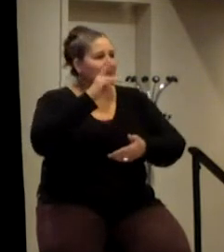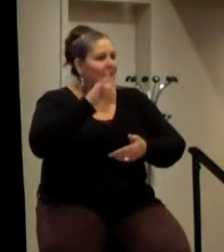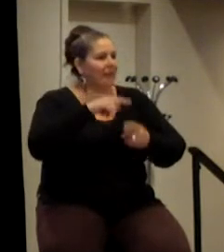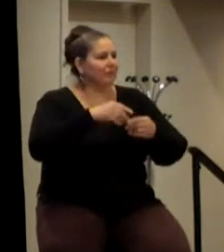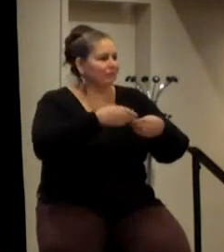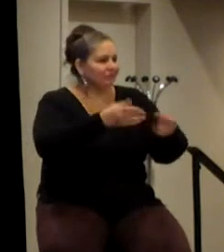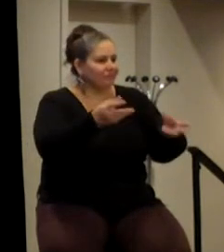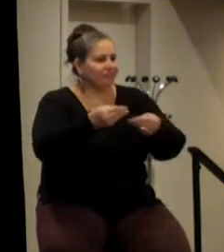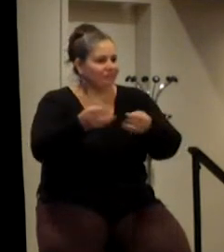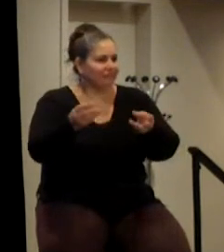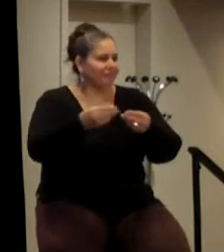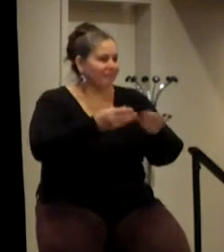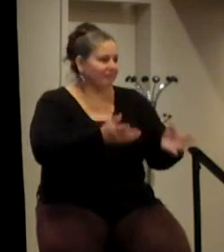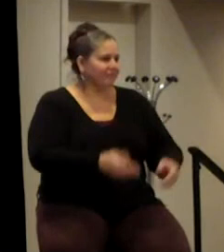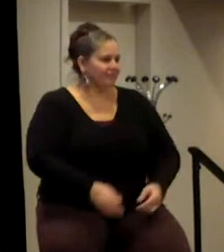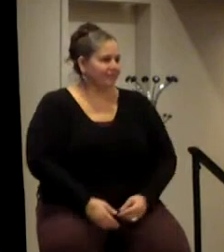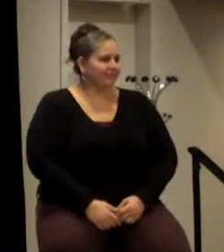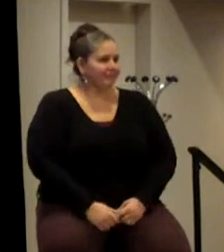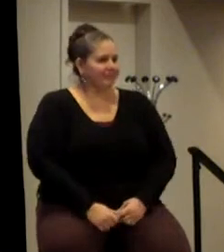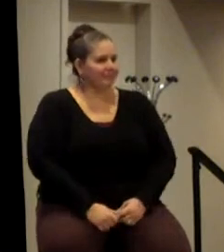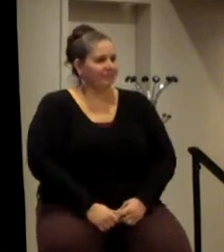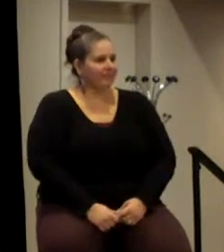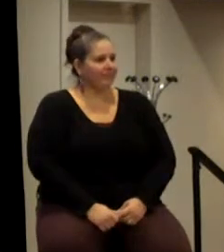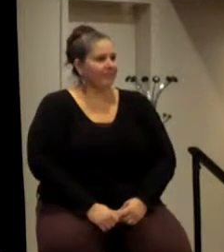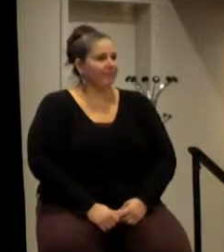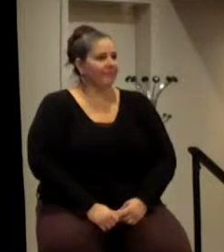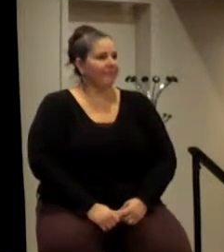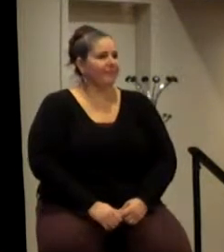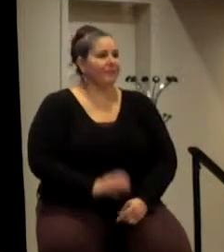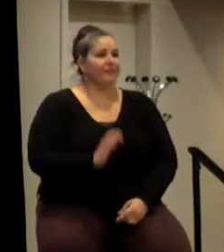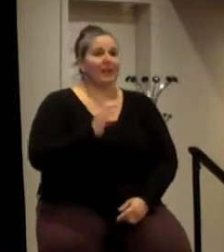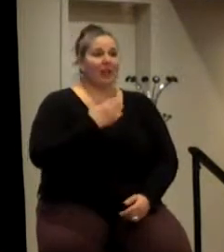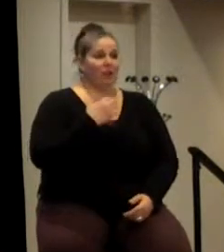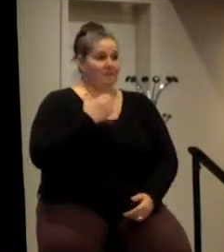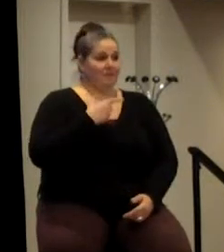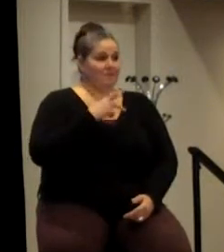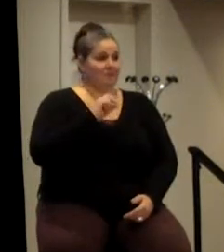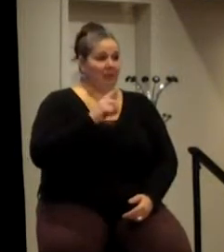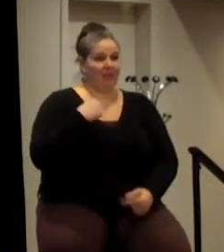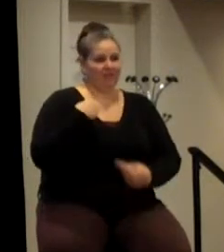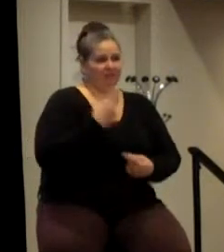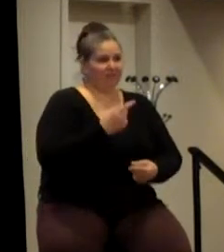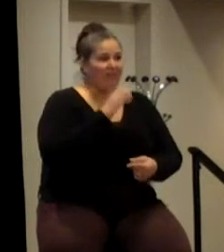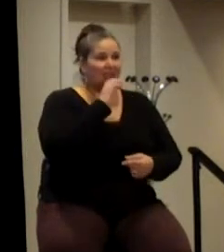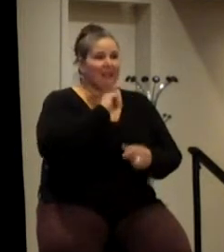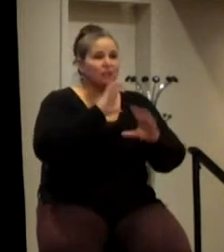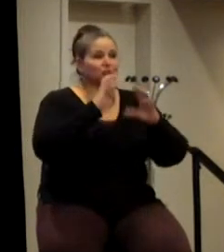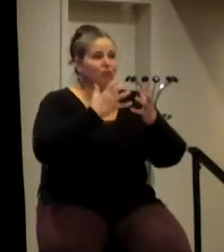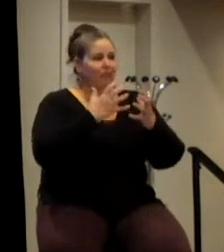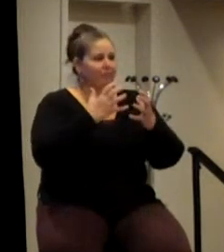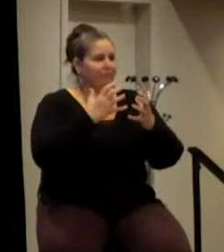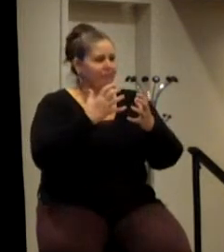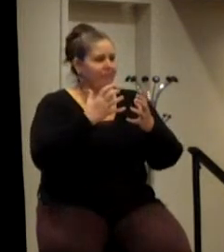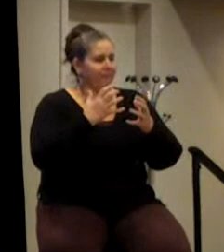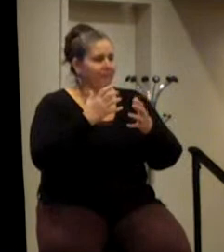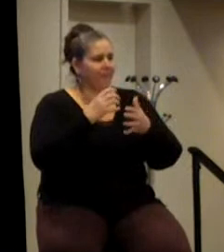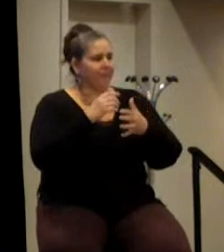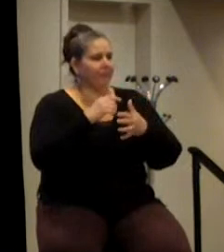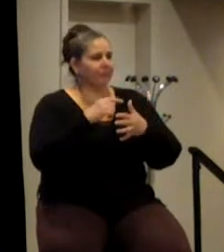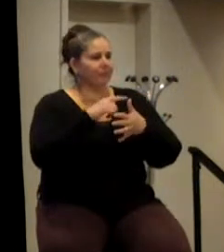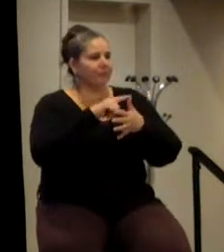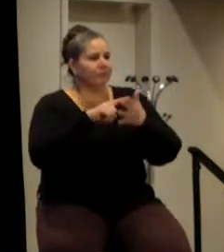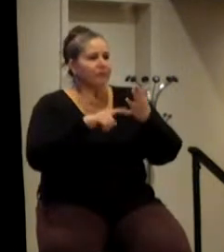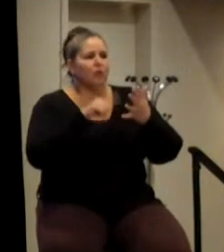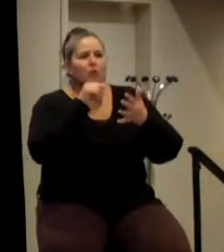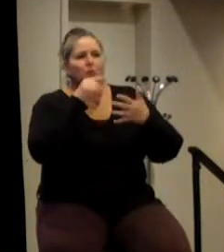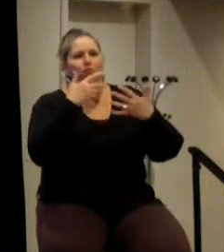some age. I'll give age breakdowns right now out of our pod of who's gotten shots. Tomorrow we can